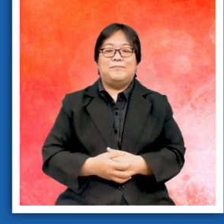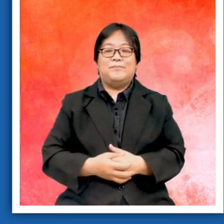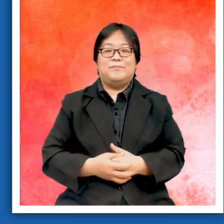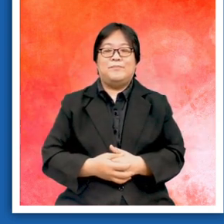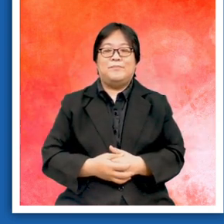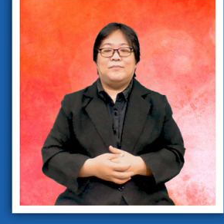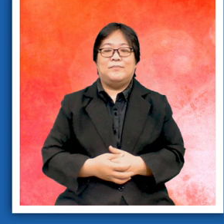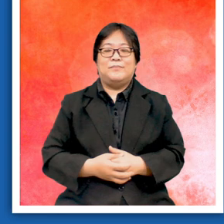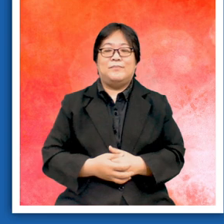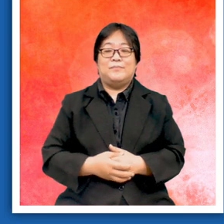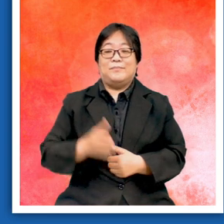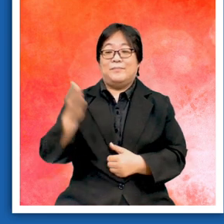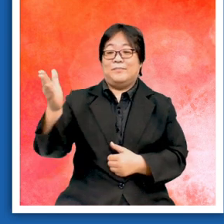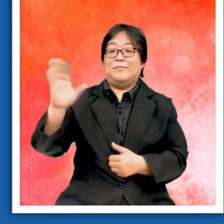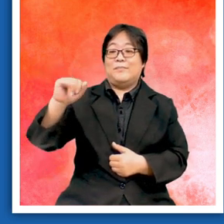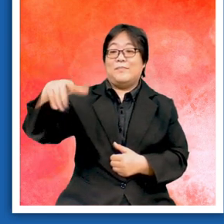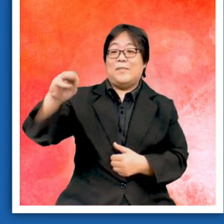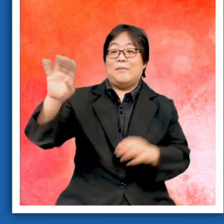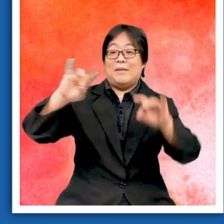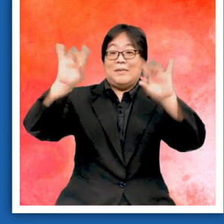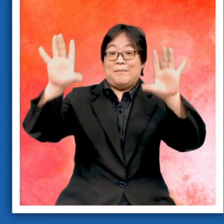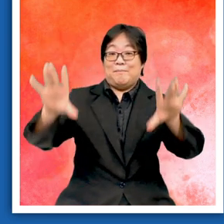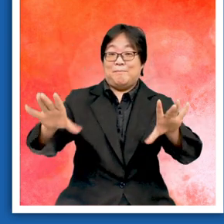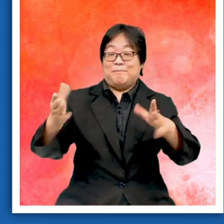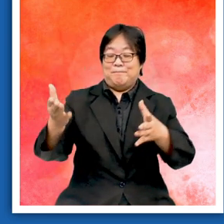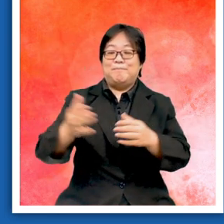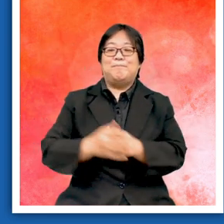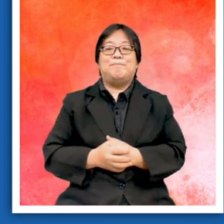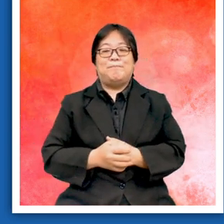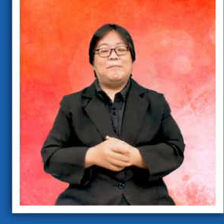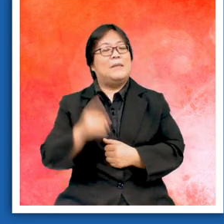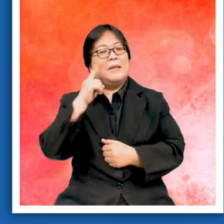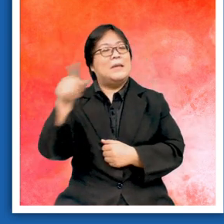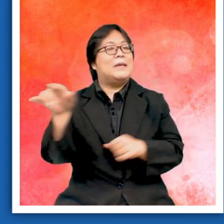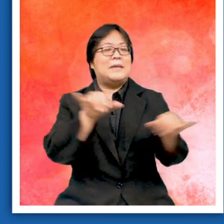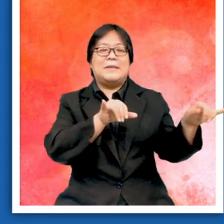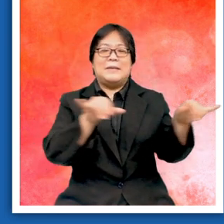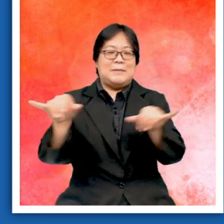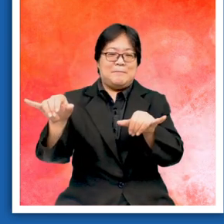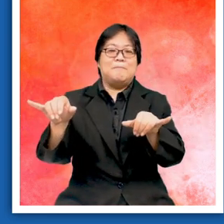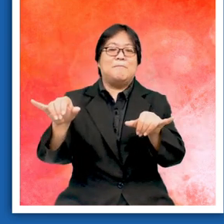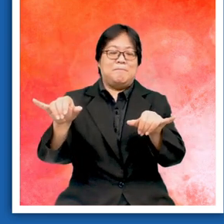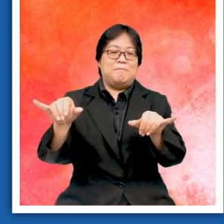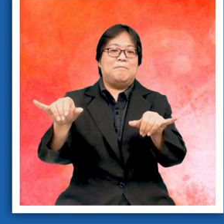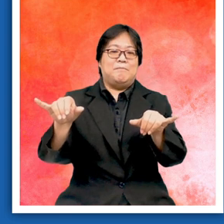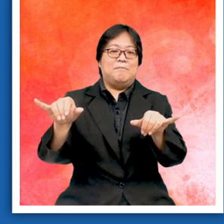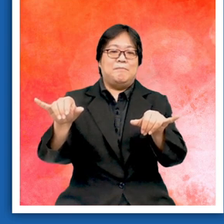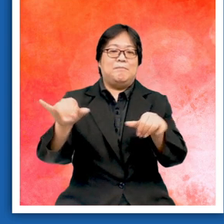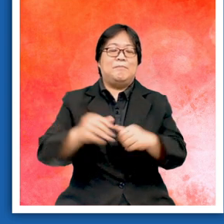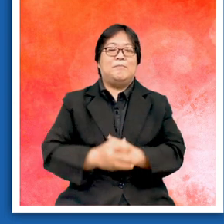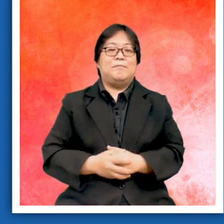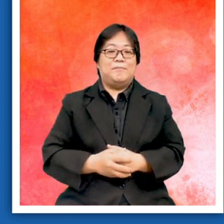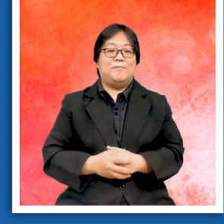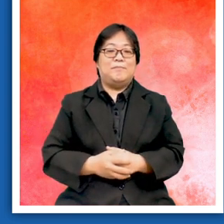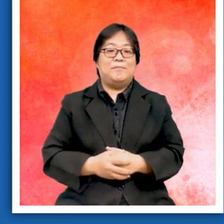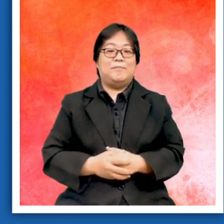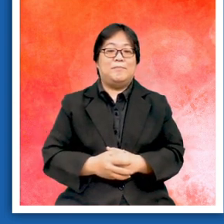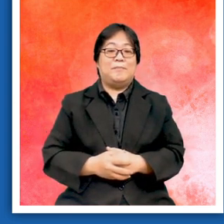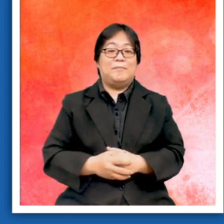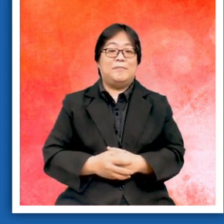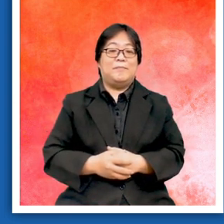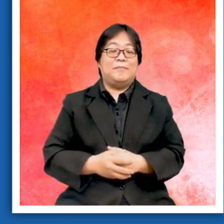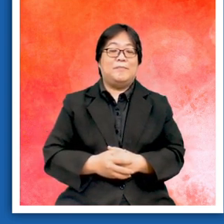Let me open the Spectrum exam. So it is exactly like same like the